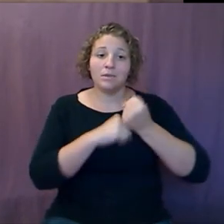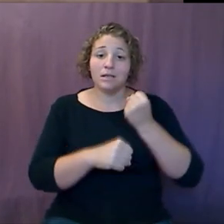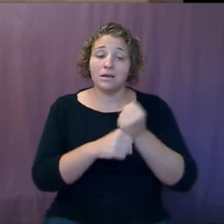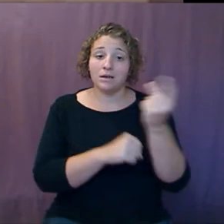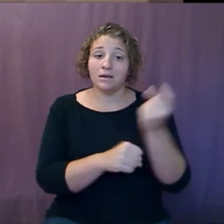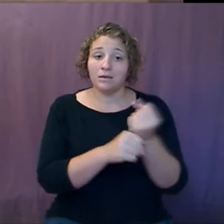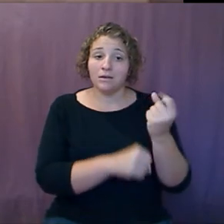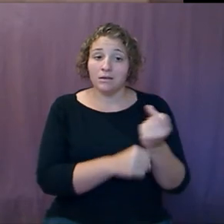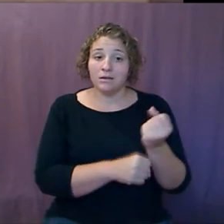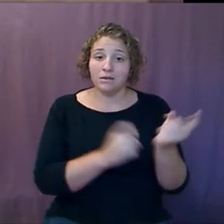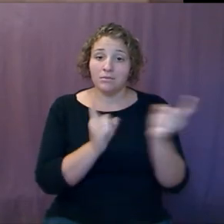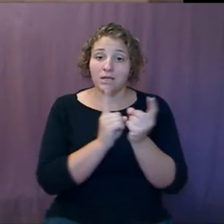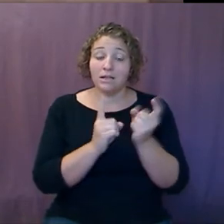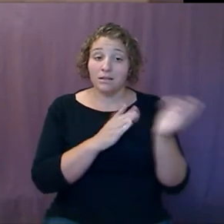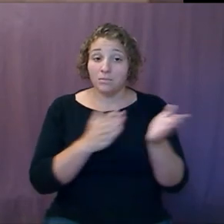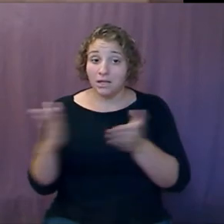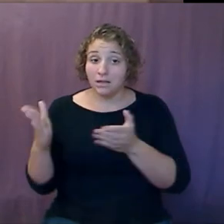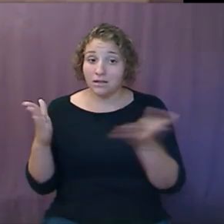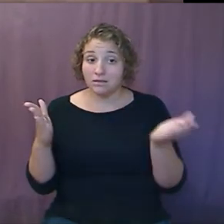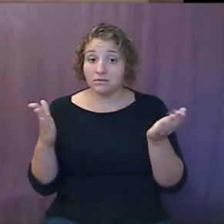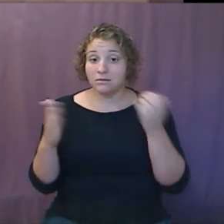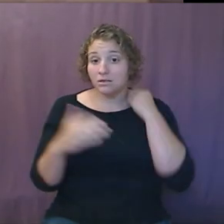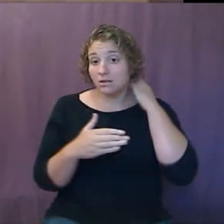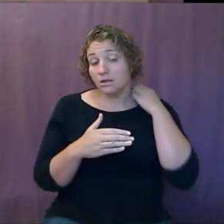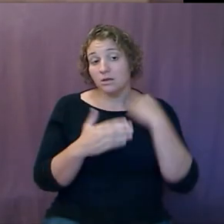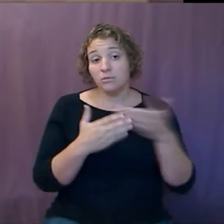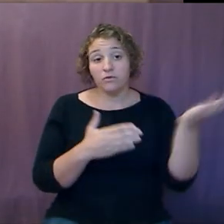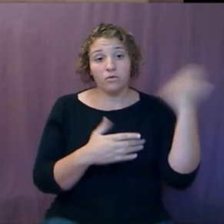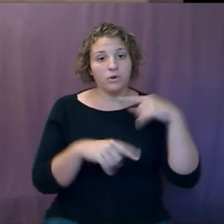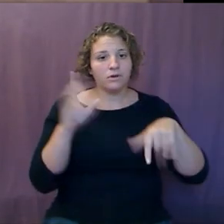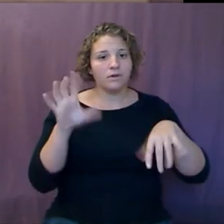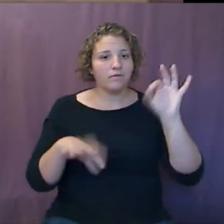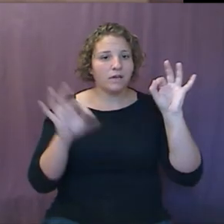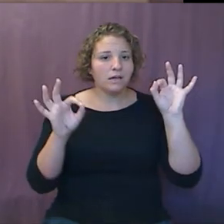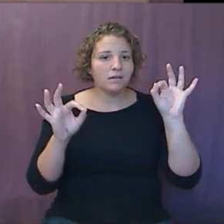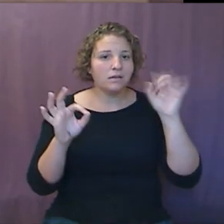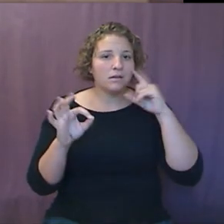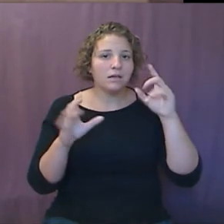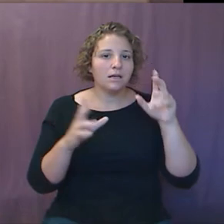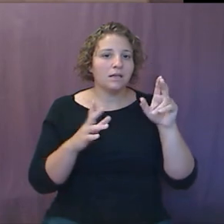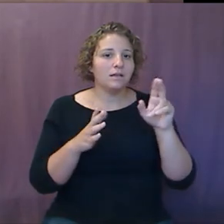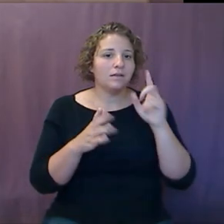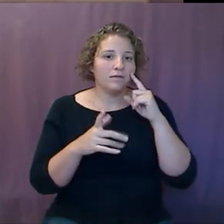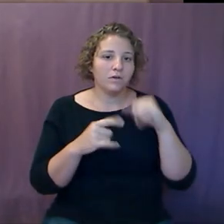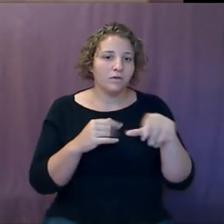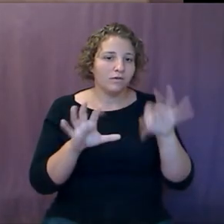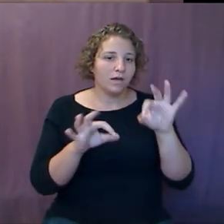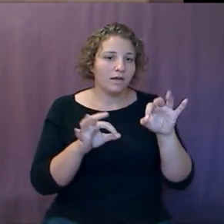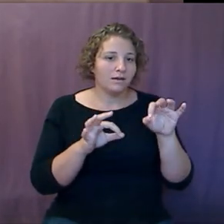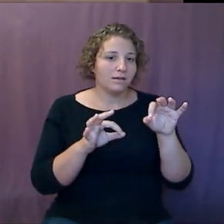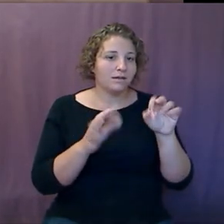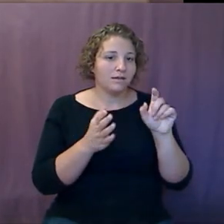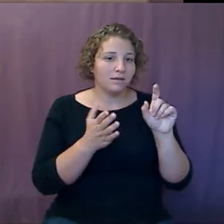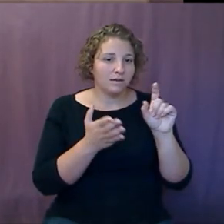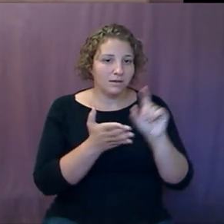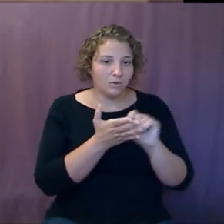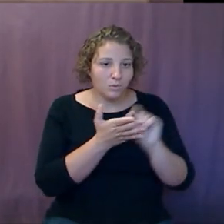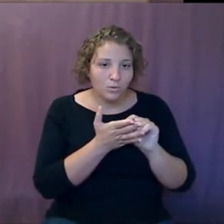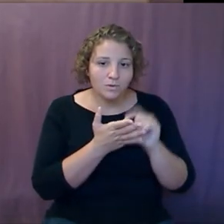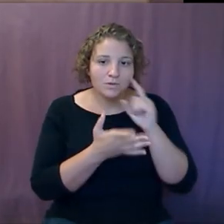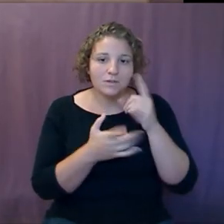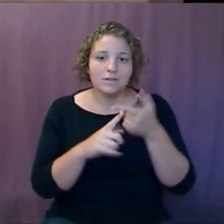back before then you couldn't find them in the news if they found them in the news it would be redacted out this stuff is available there's